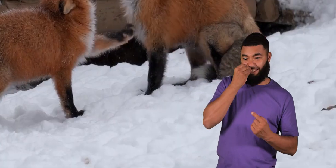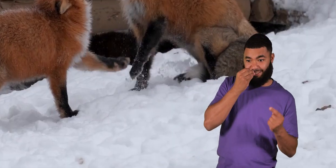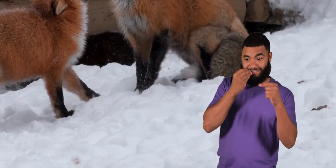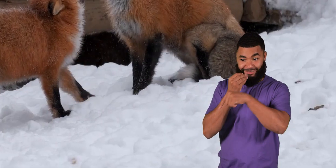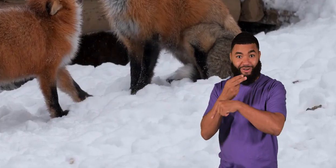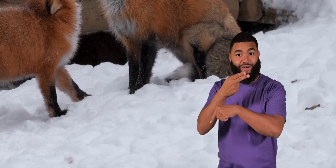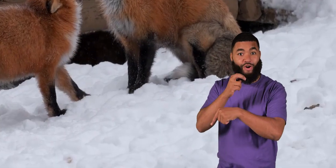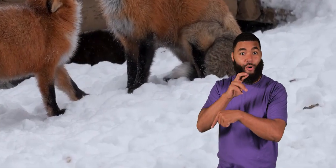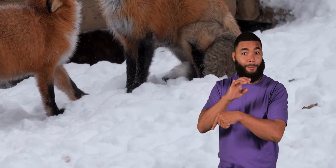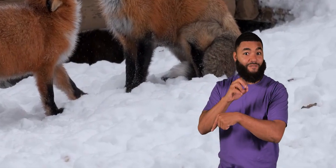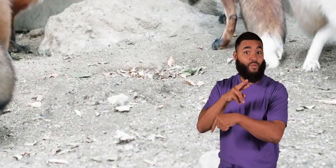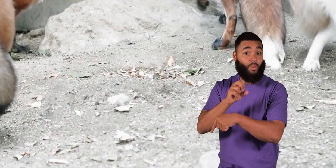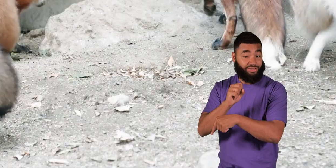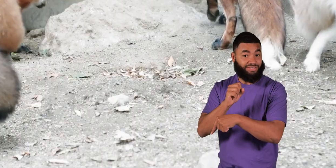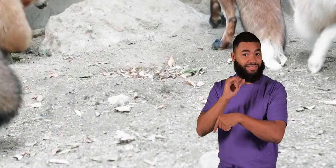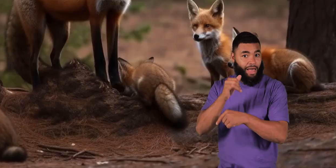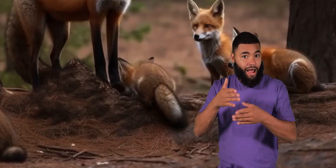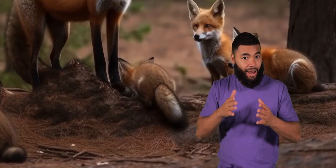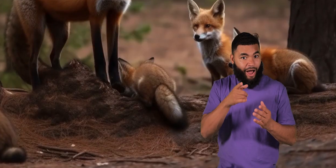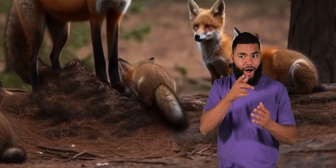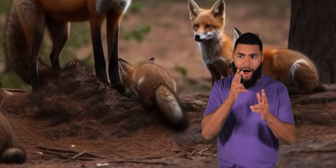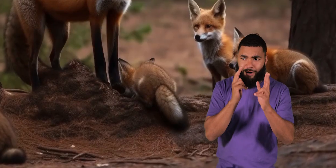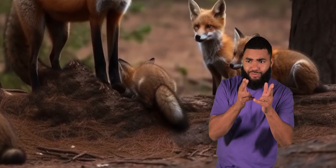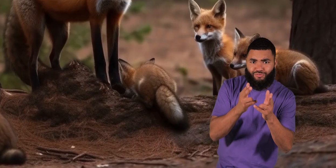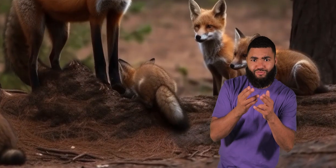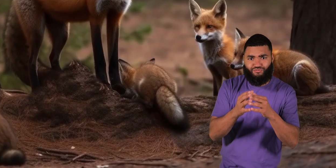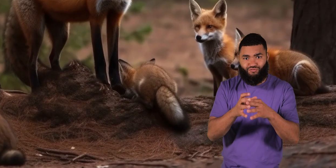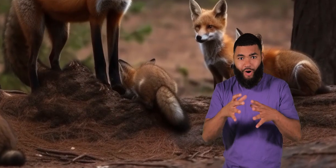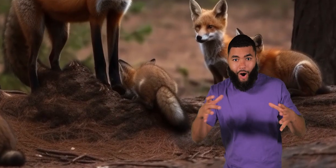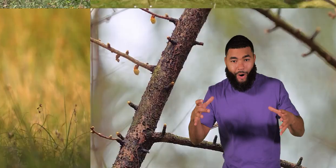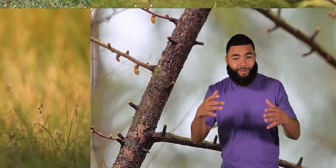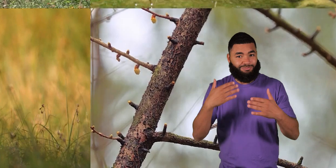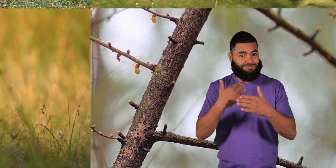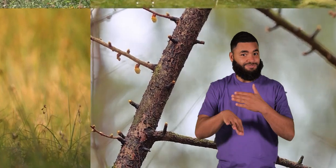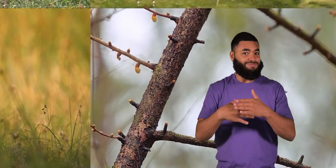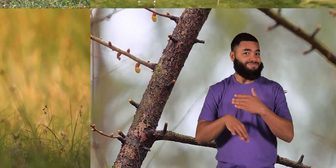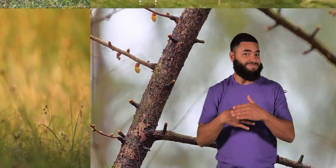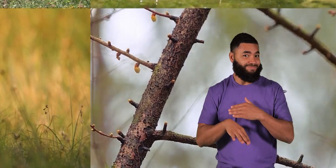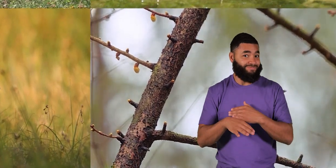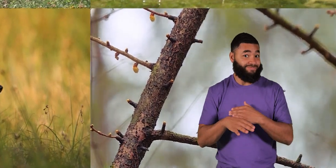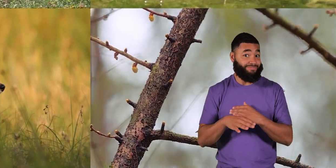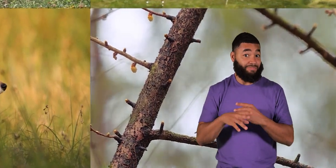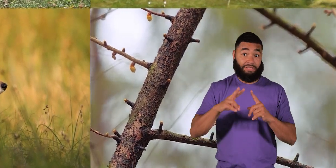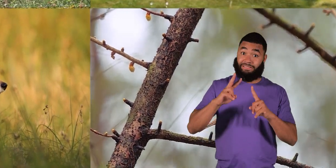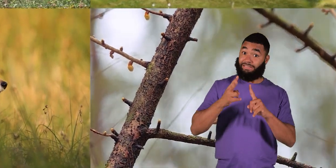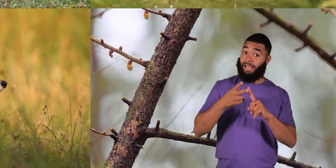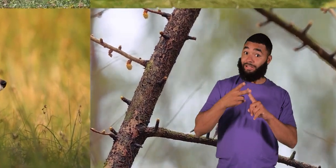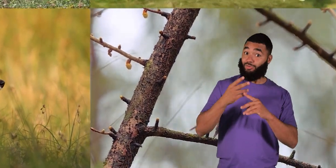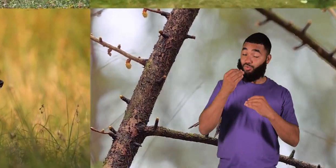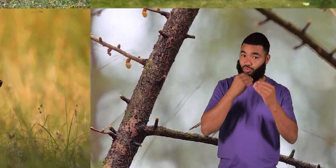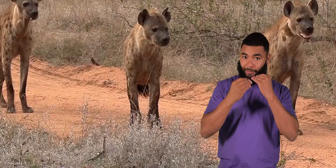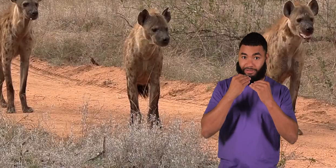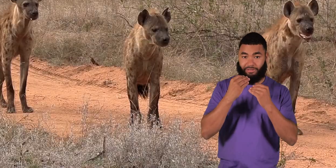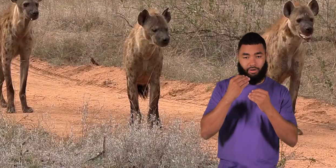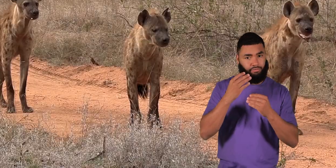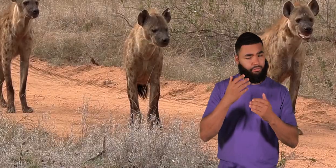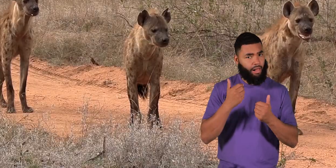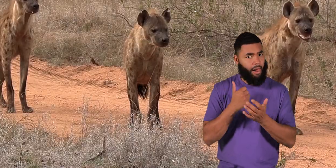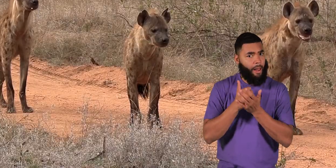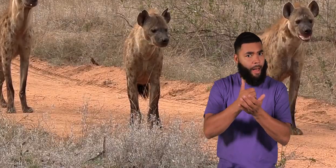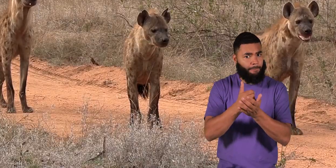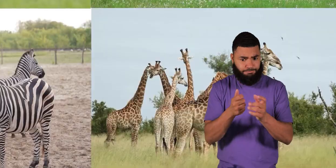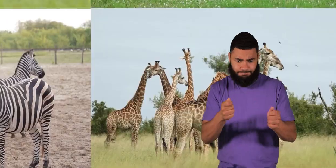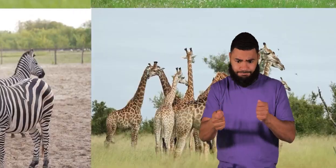which allows them to hunt, grow, and reproduce. Secondary consumers also help maintain a balance in their